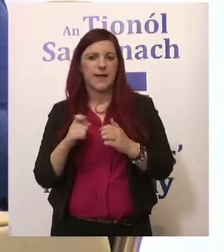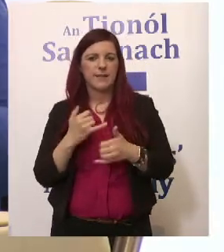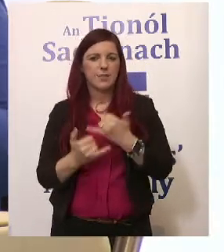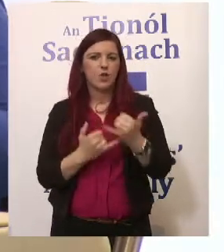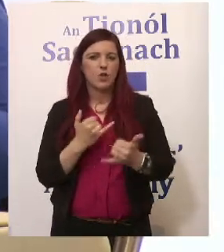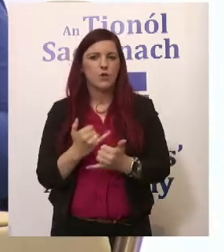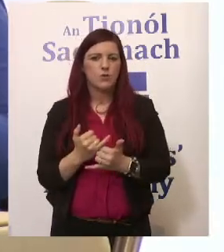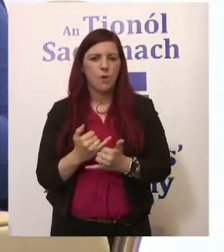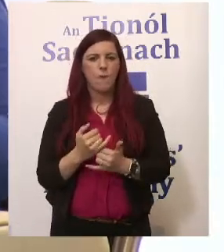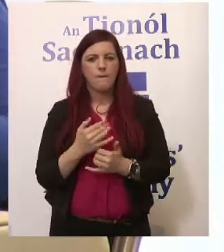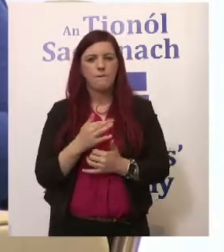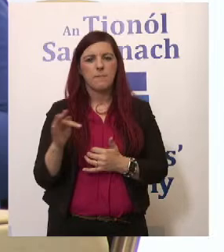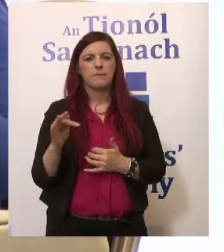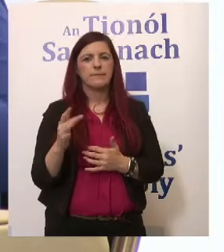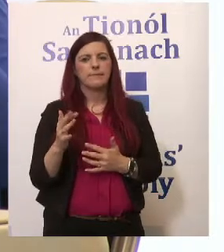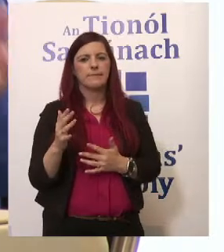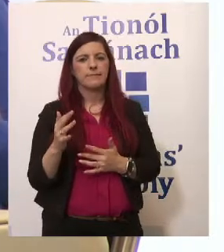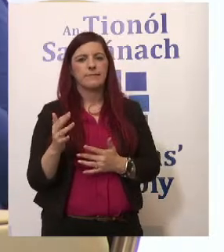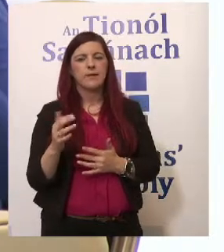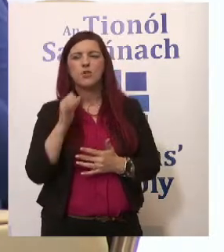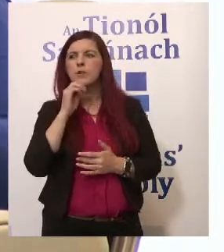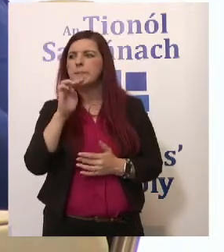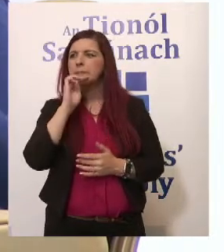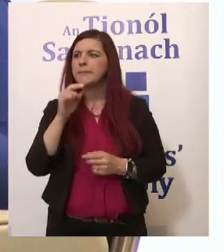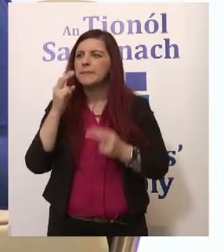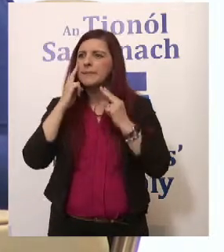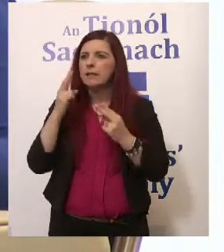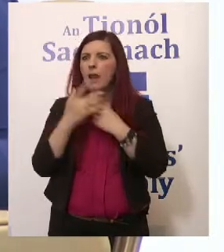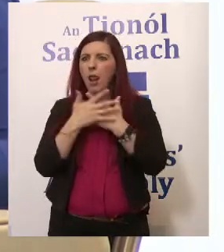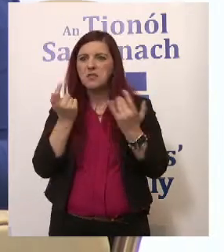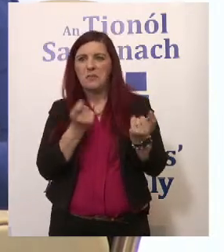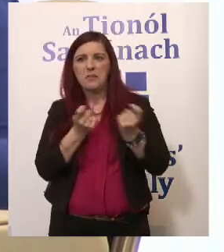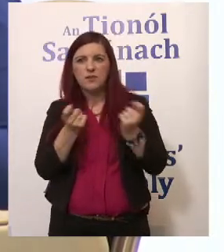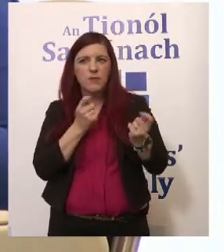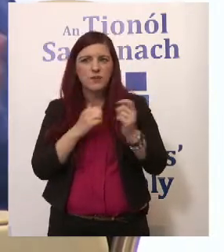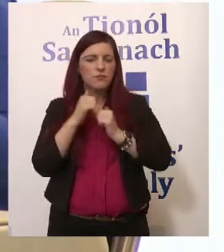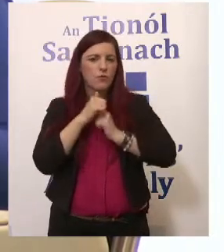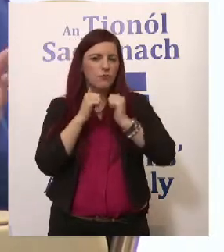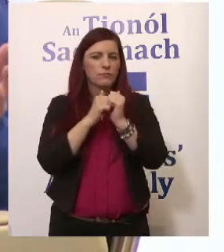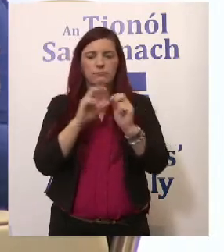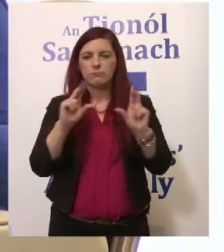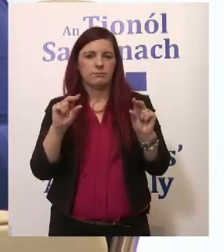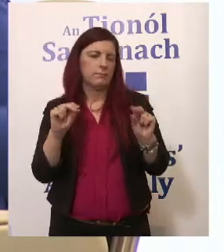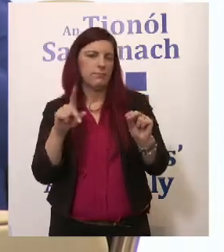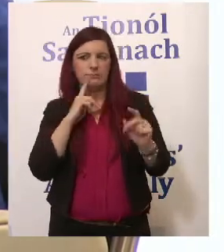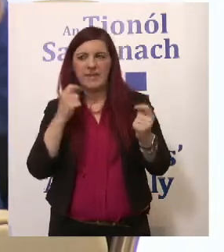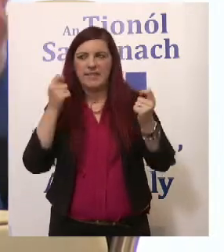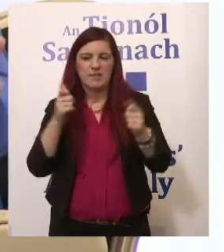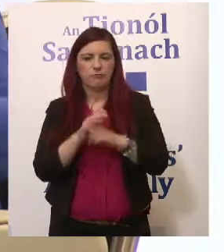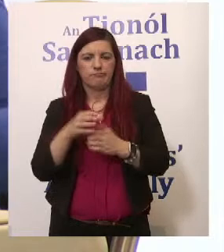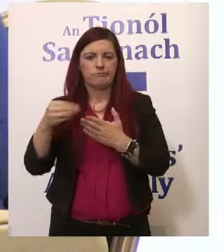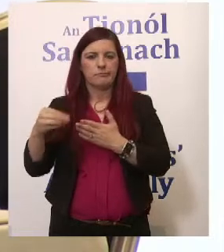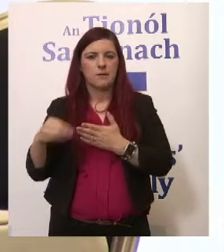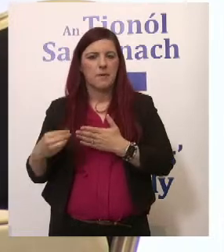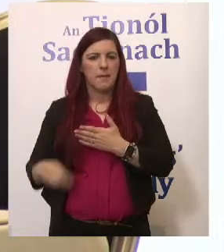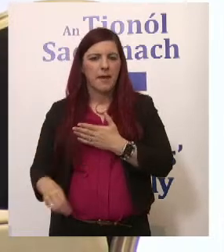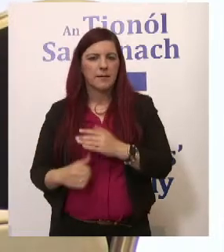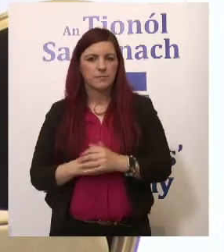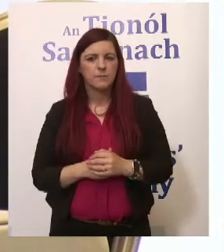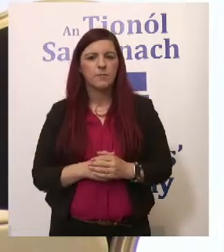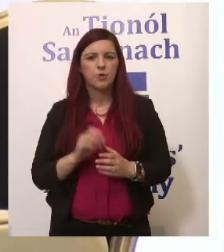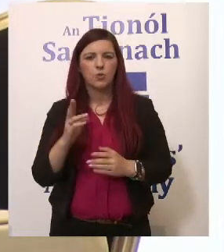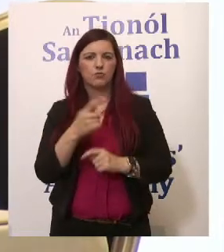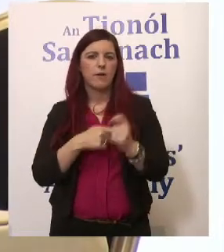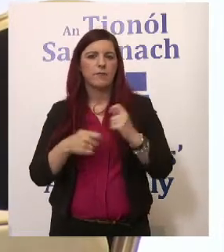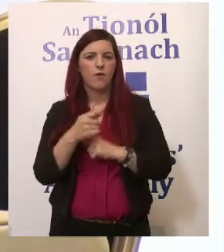So it doesn't require kind of extensive administrative structures that you might have to have with other taxes. You effectively transfer the burden